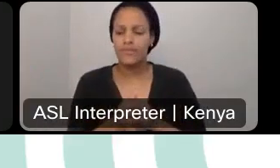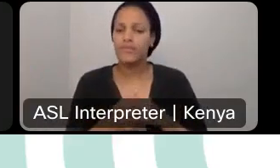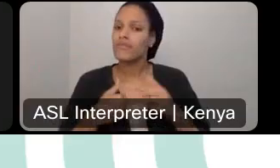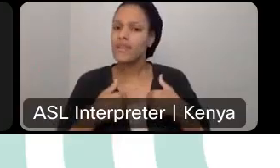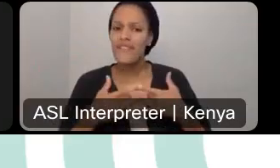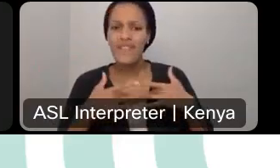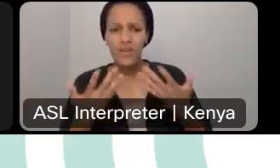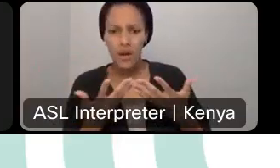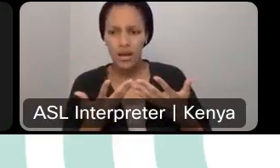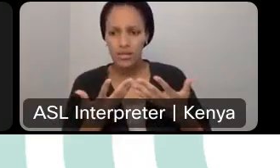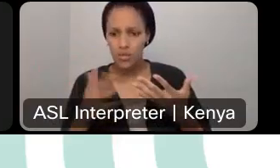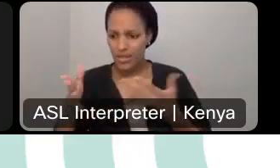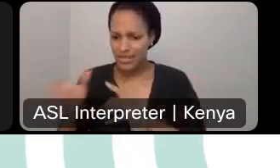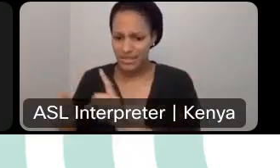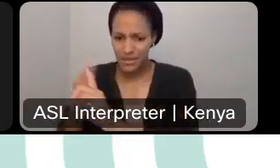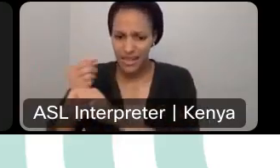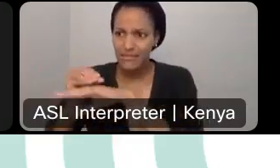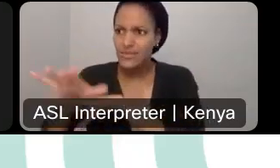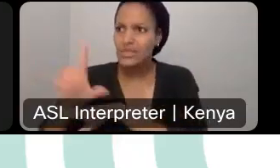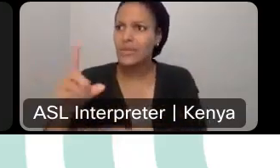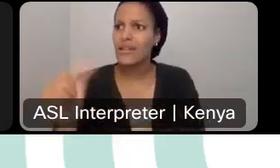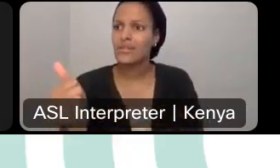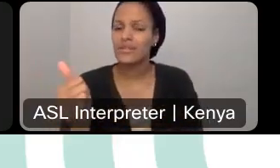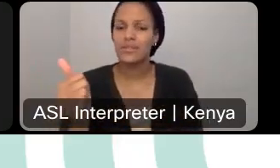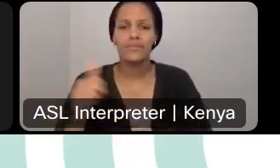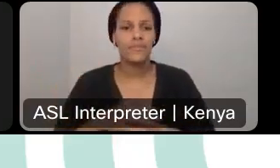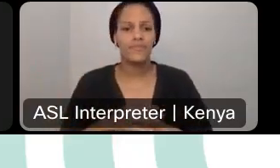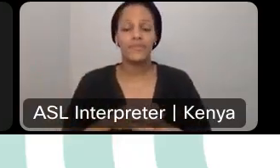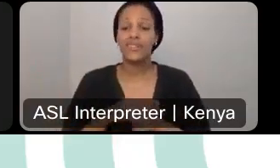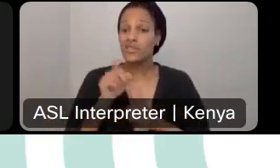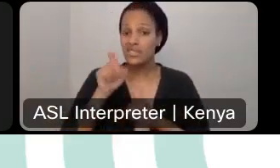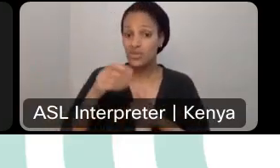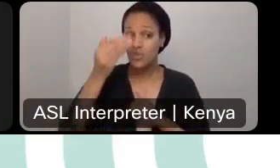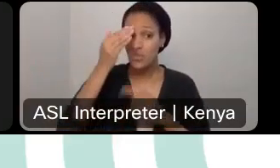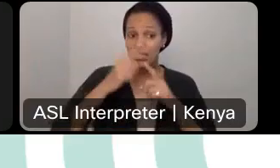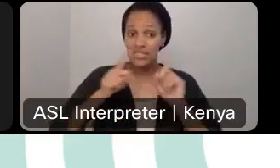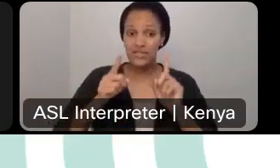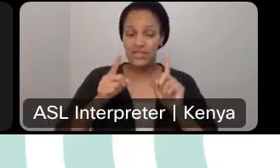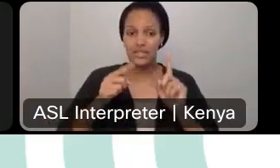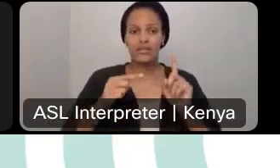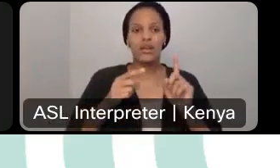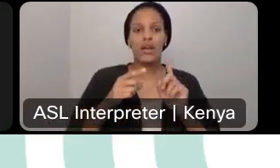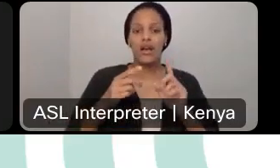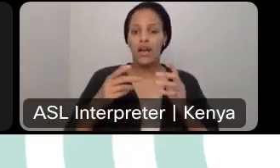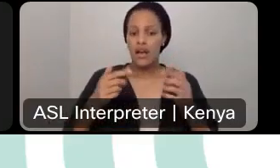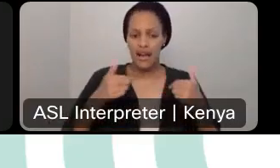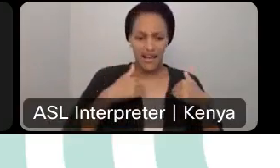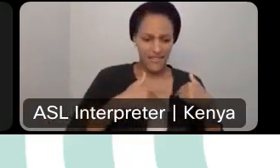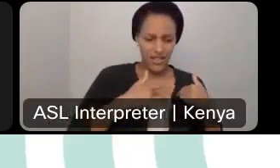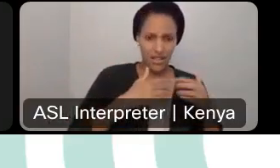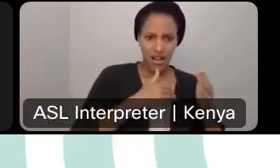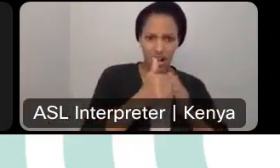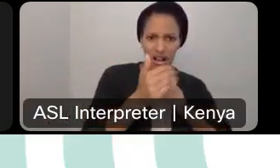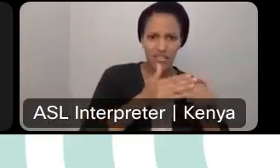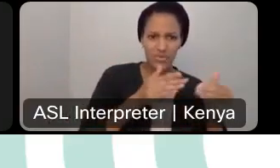else? We need to know the difference between when I feel uncomfortable in a difficult